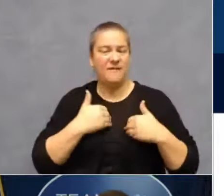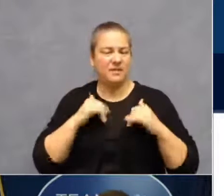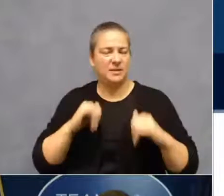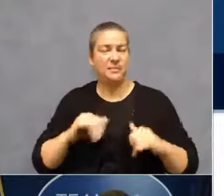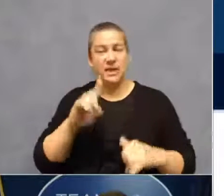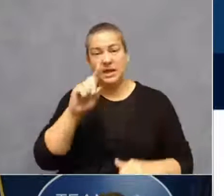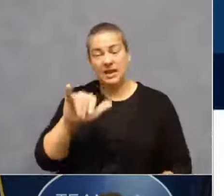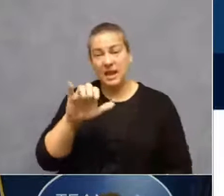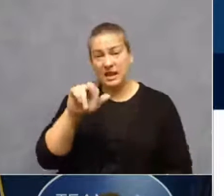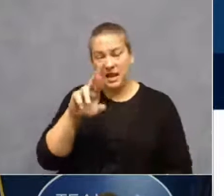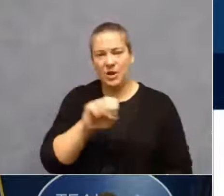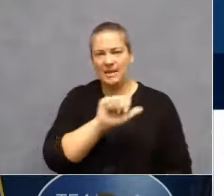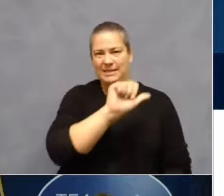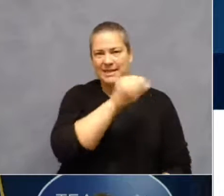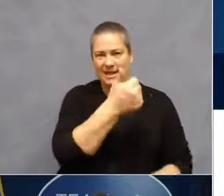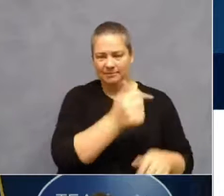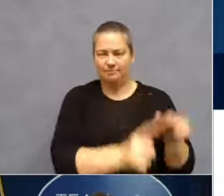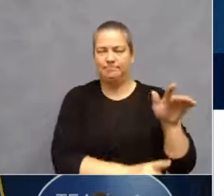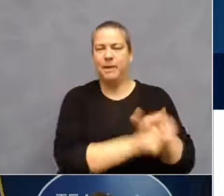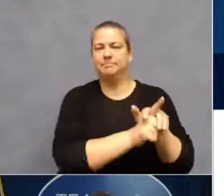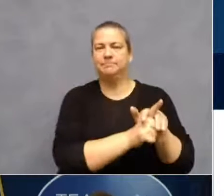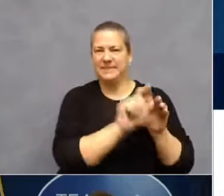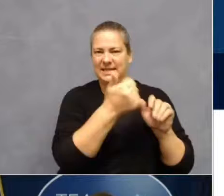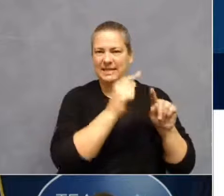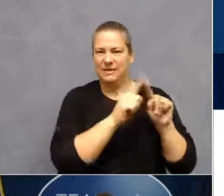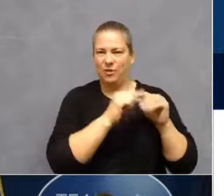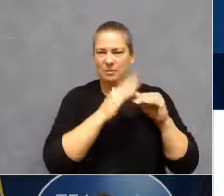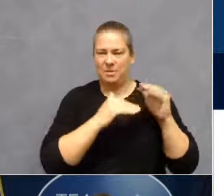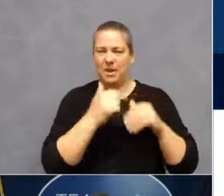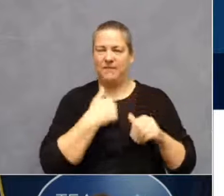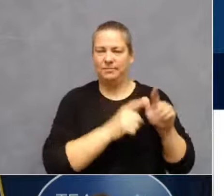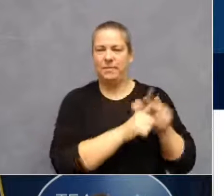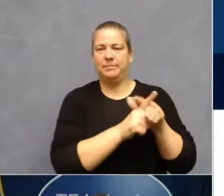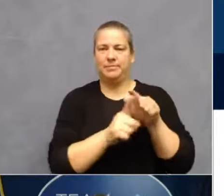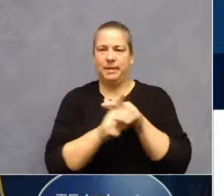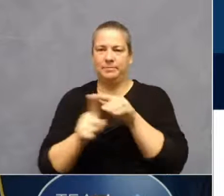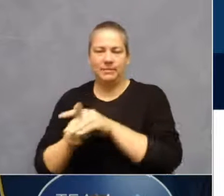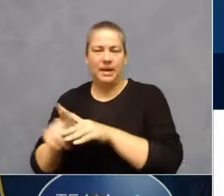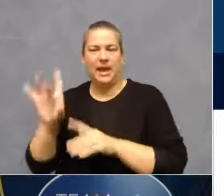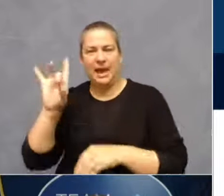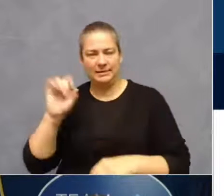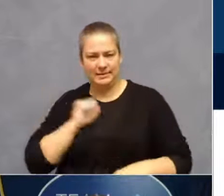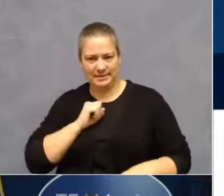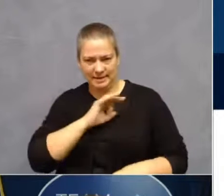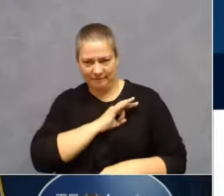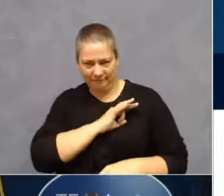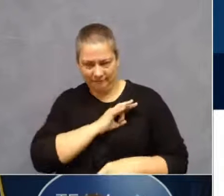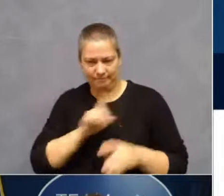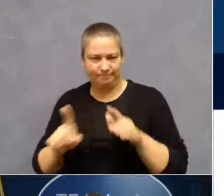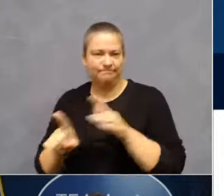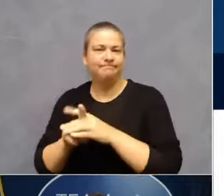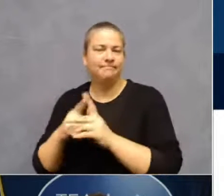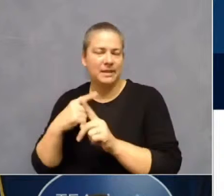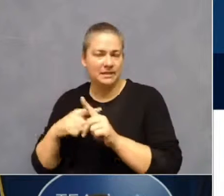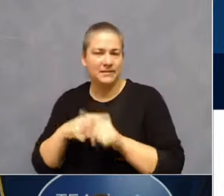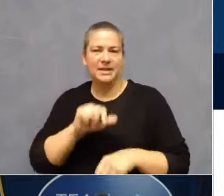facilities with at least one positive case, 8 new staff, and 10 new